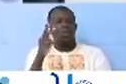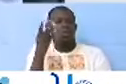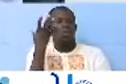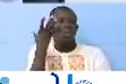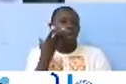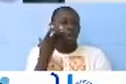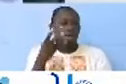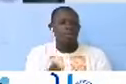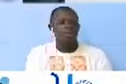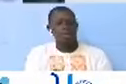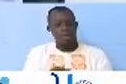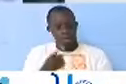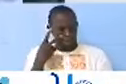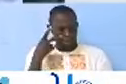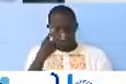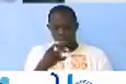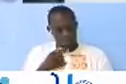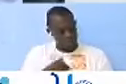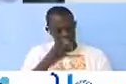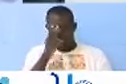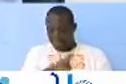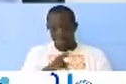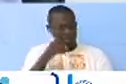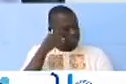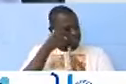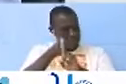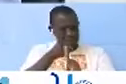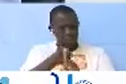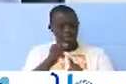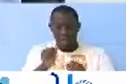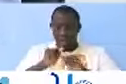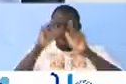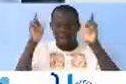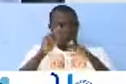I saw him. I decided to risk whether it is life or death.